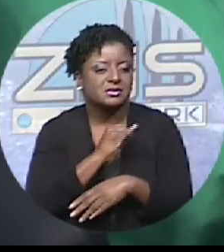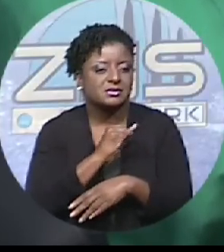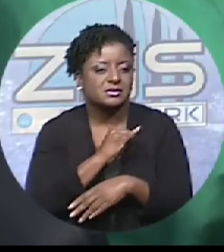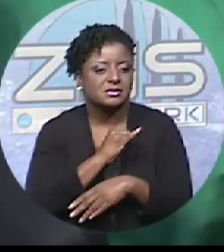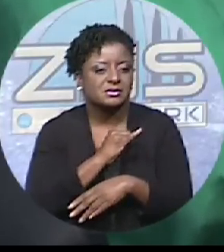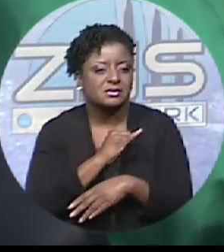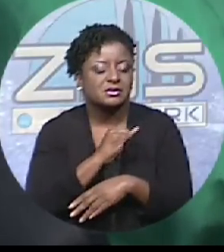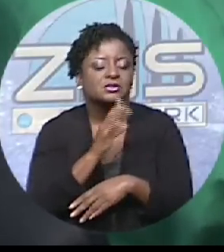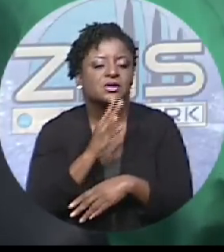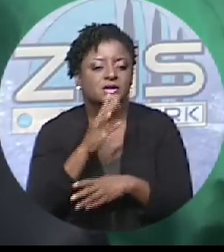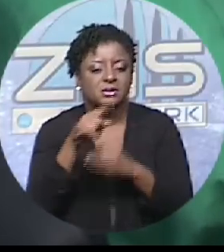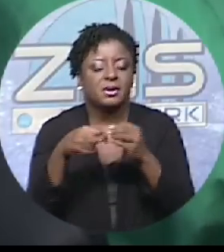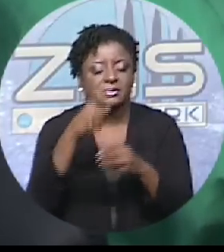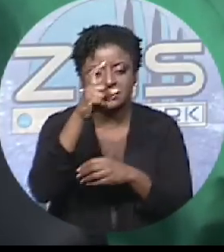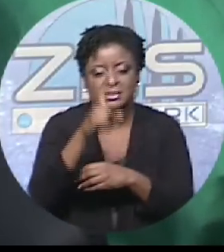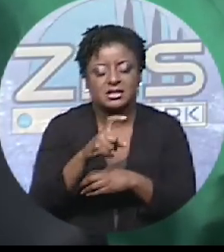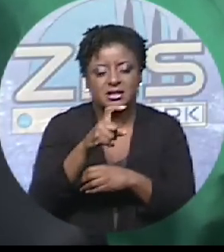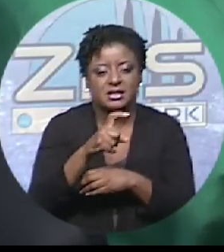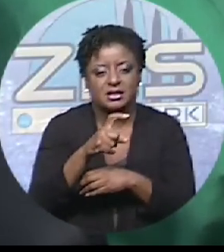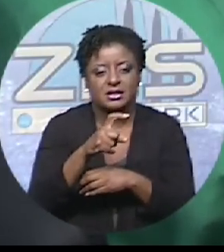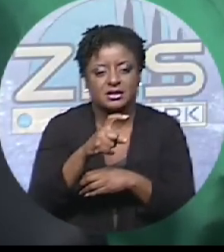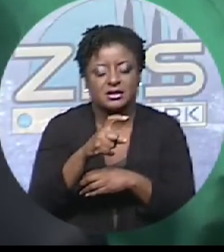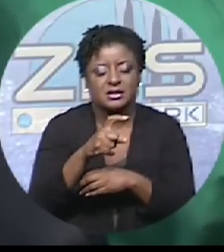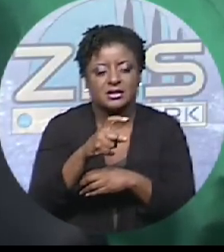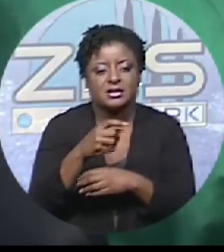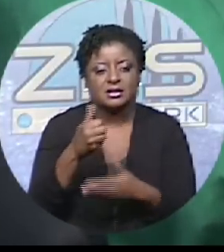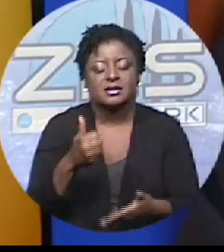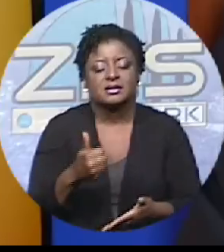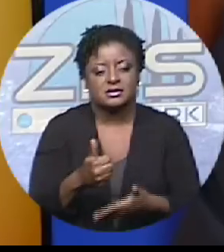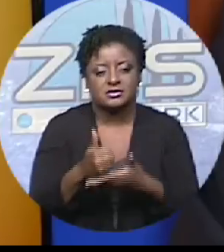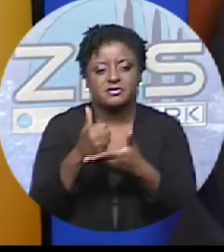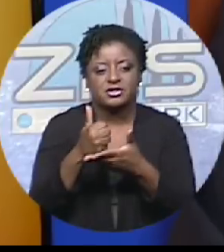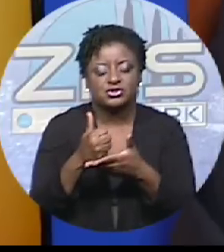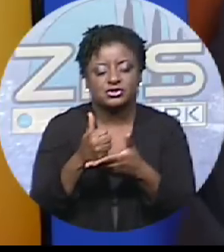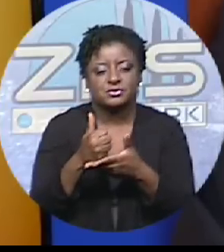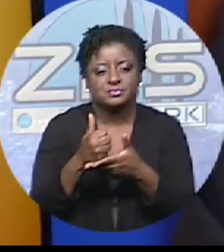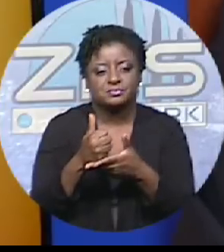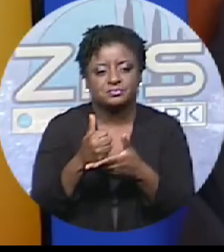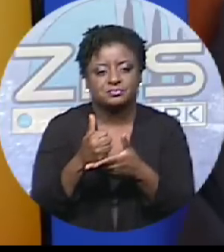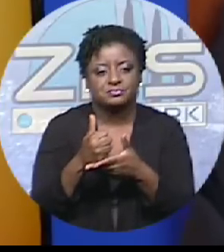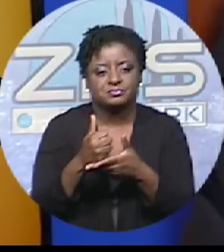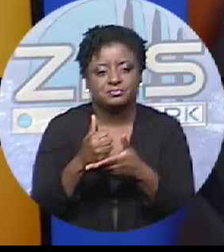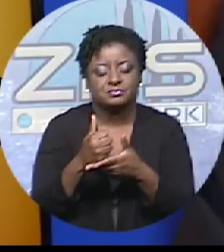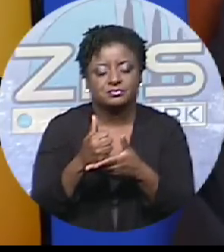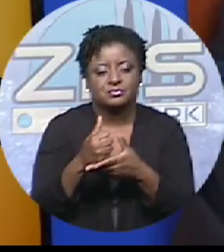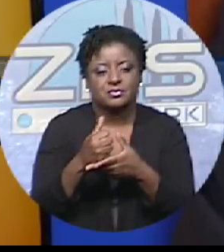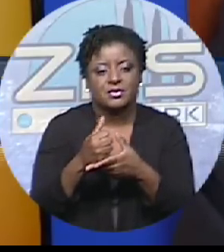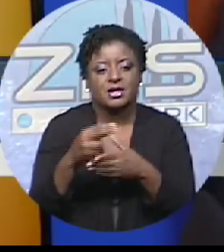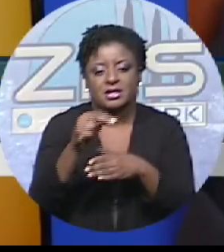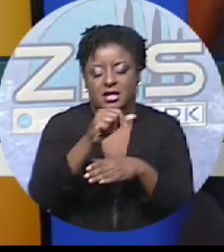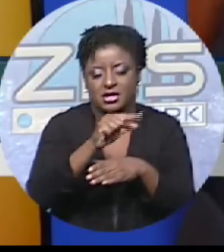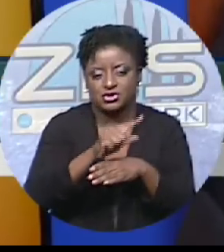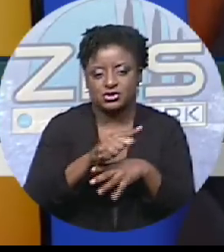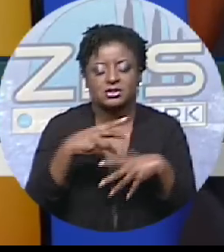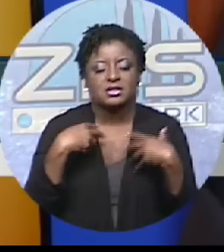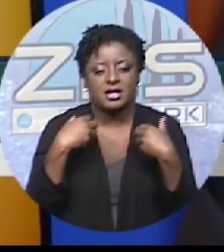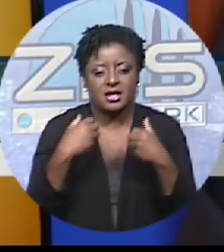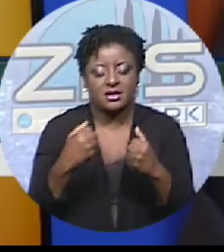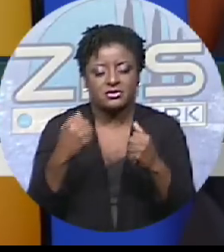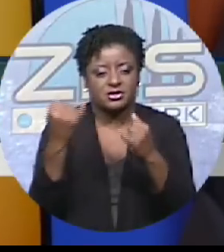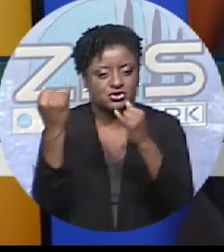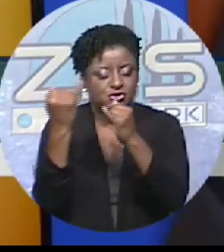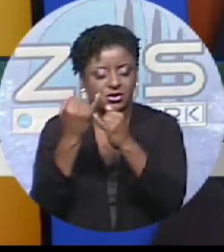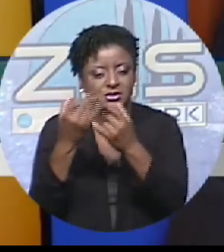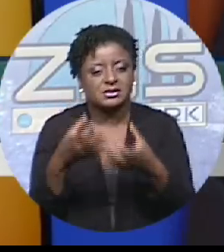which NHI's implementation will play a crucial role. National health insurance is a very important